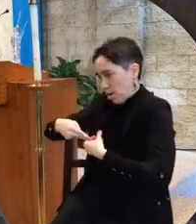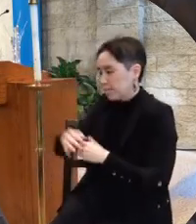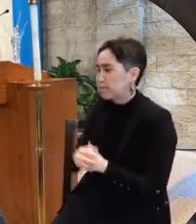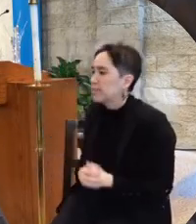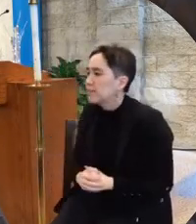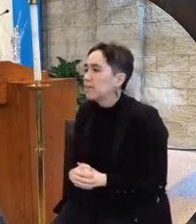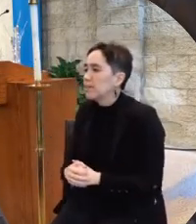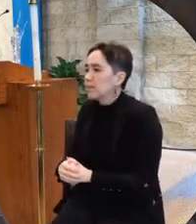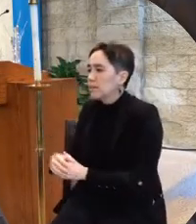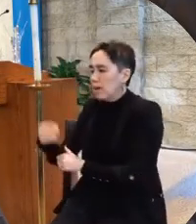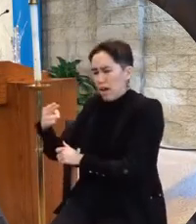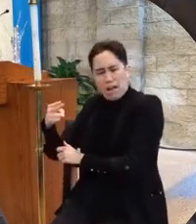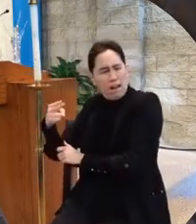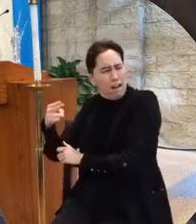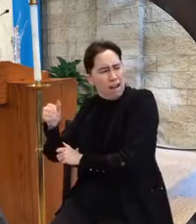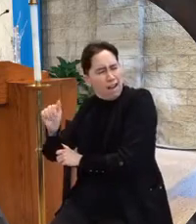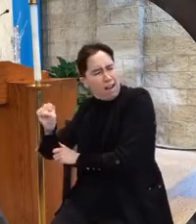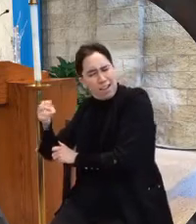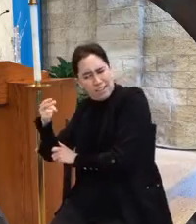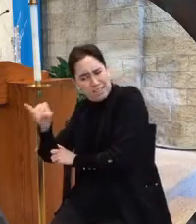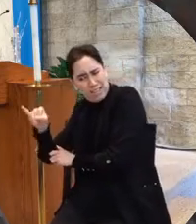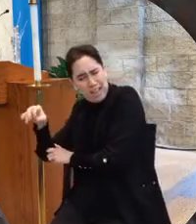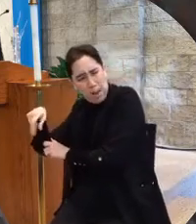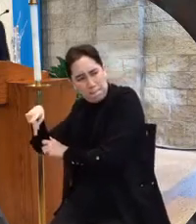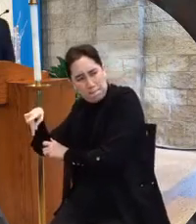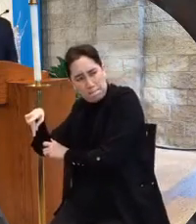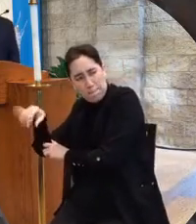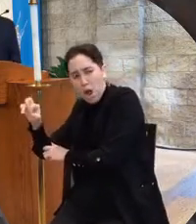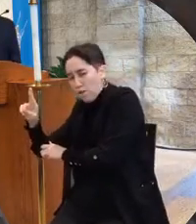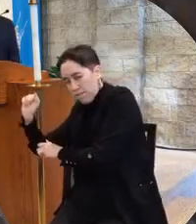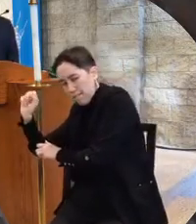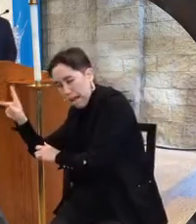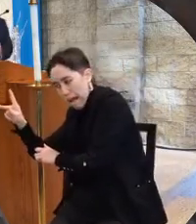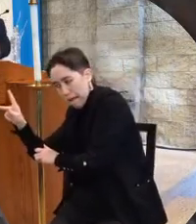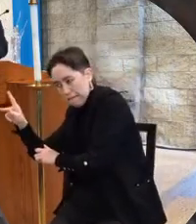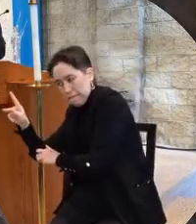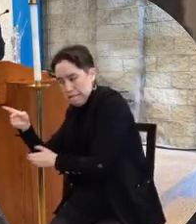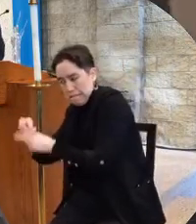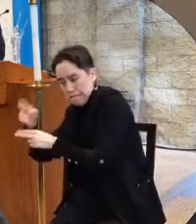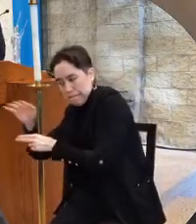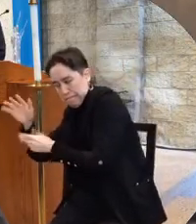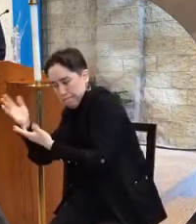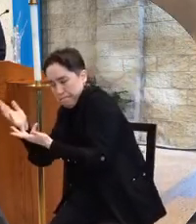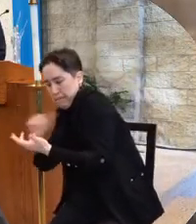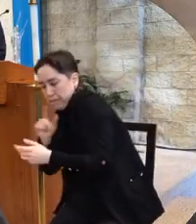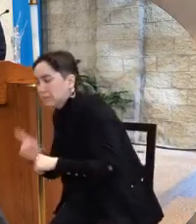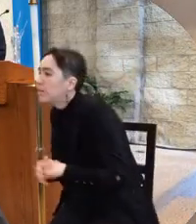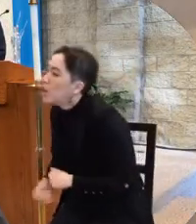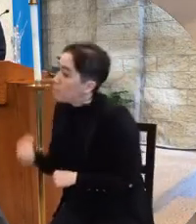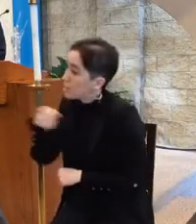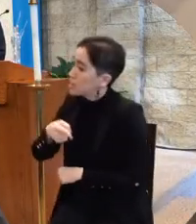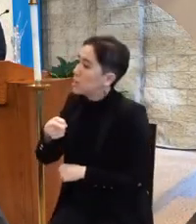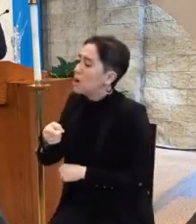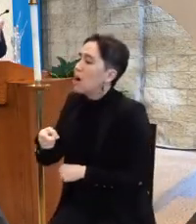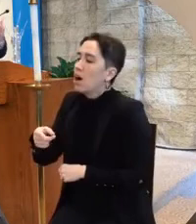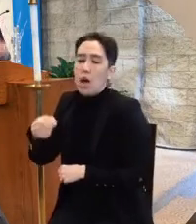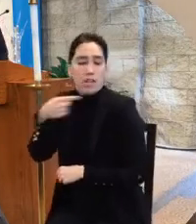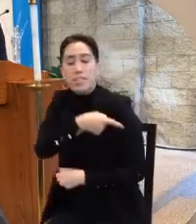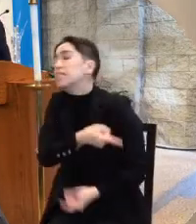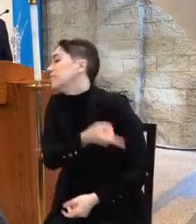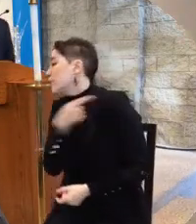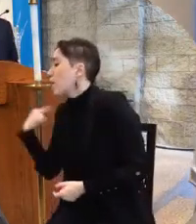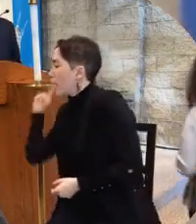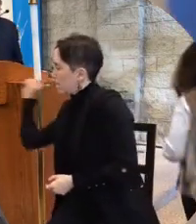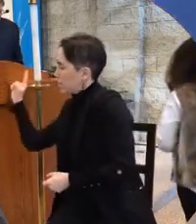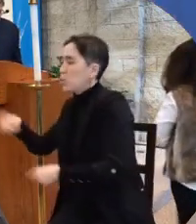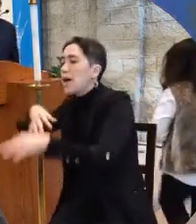is going to come forth and share with us why she is participating in it. She's taken prosperity courses before. Come on up,